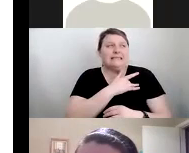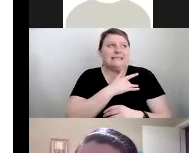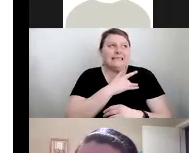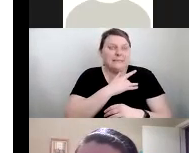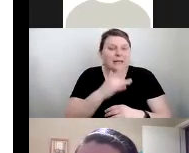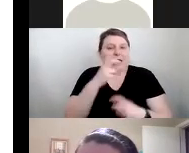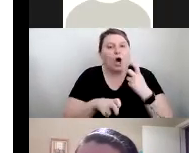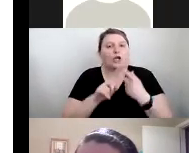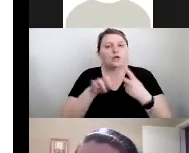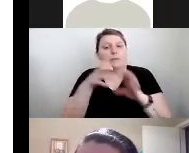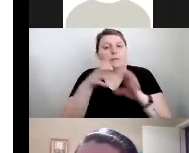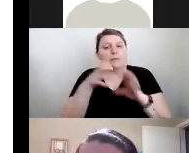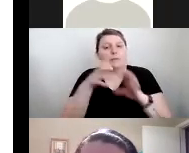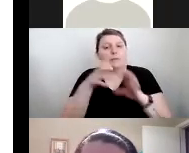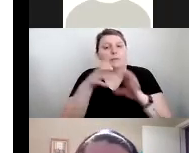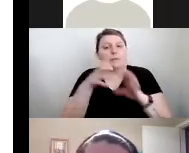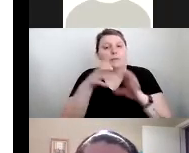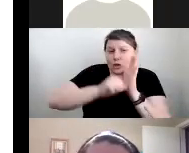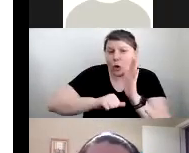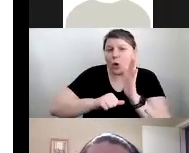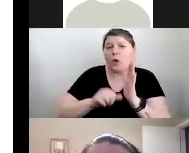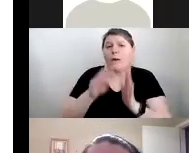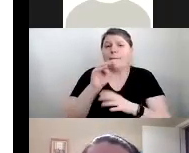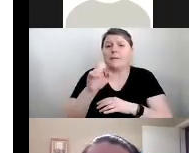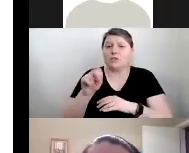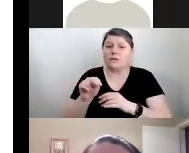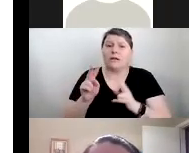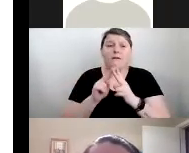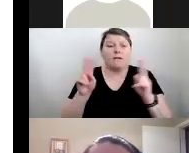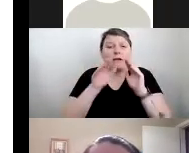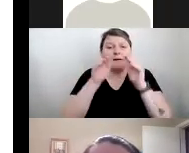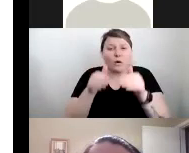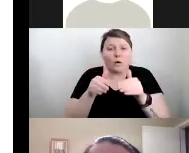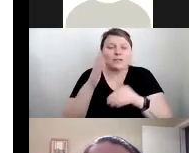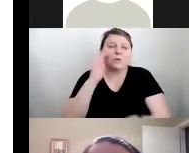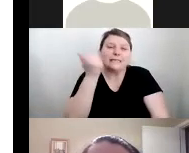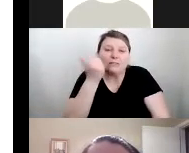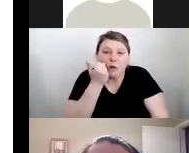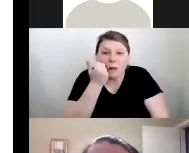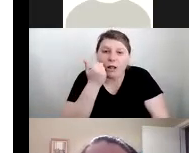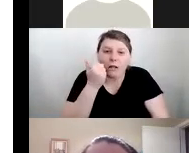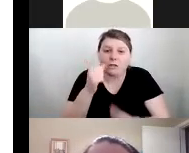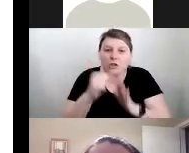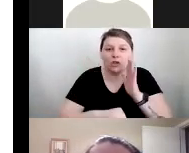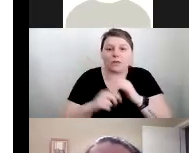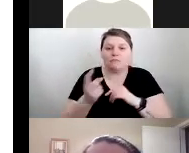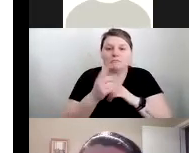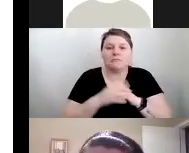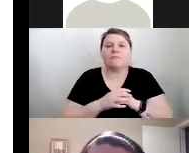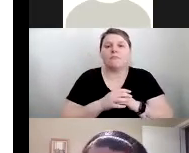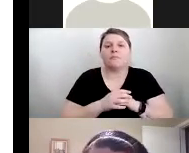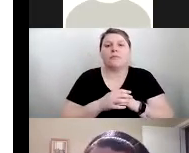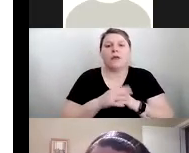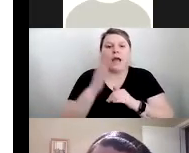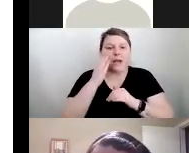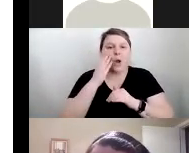are some surgical missions for if it's a very focused type of surgery, like a dental surgery. I know cleft palate